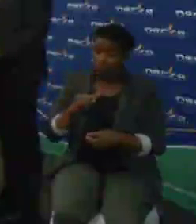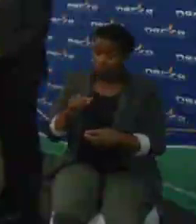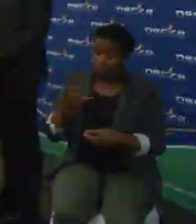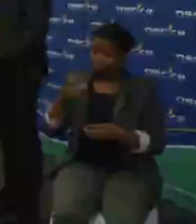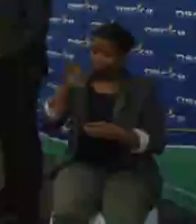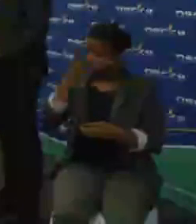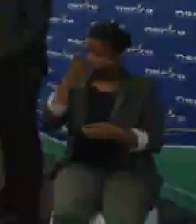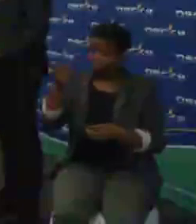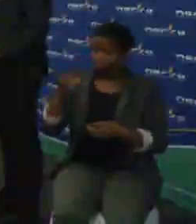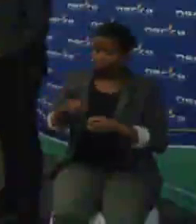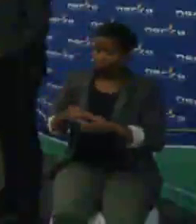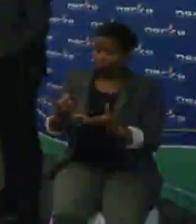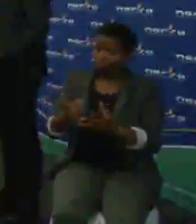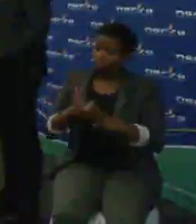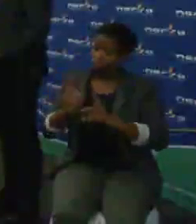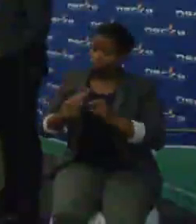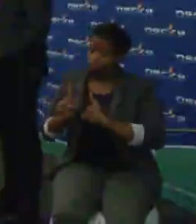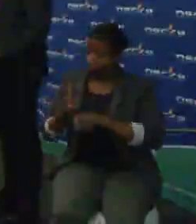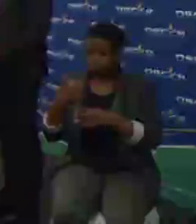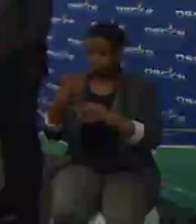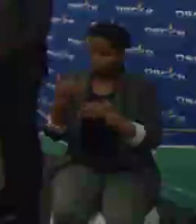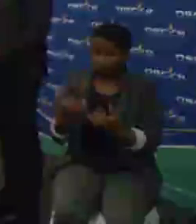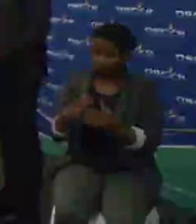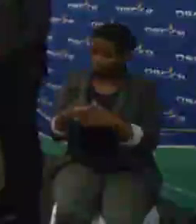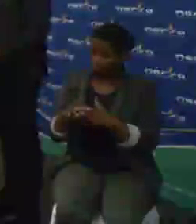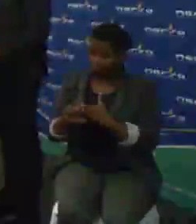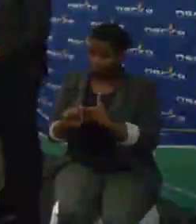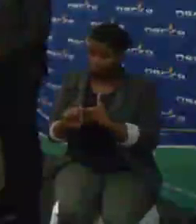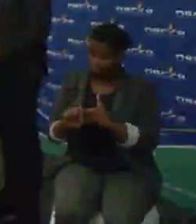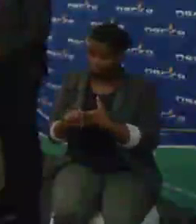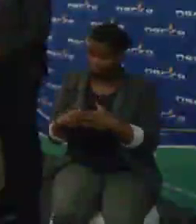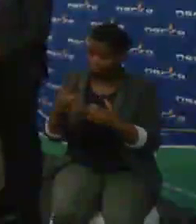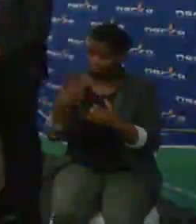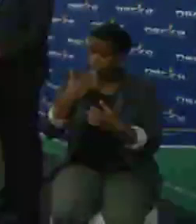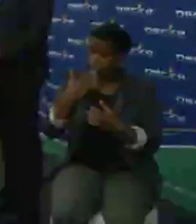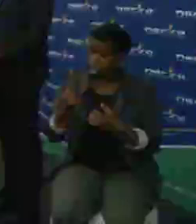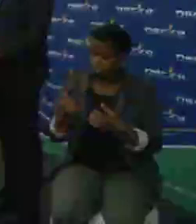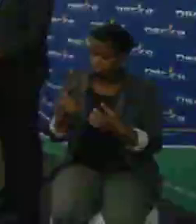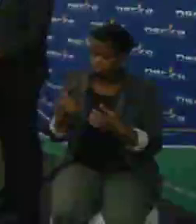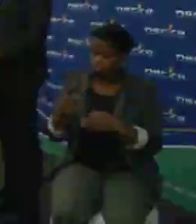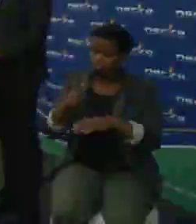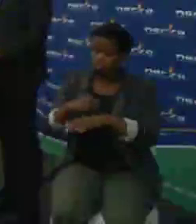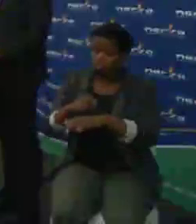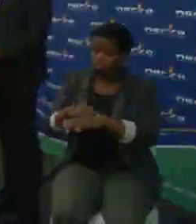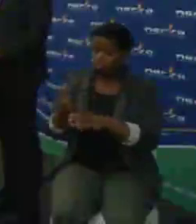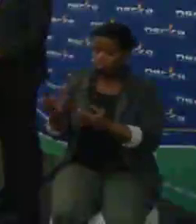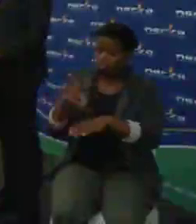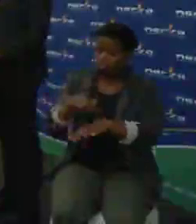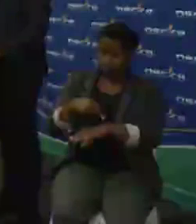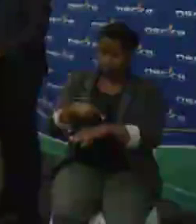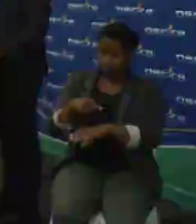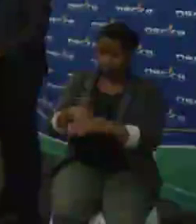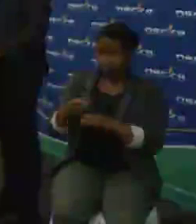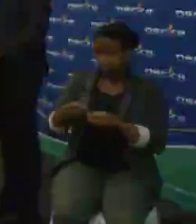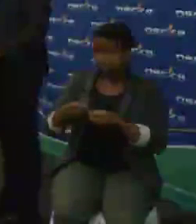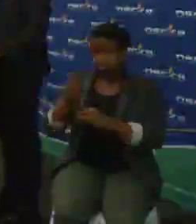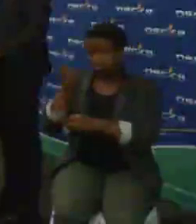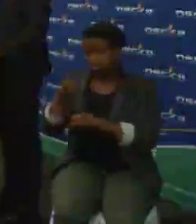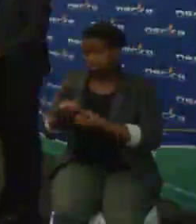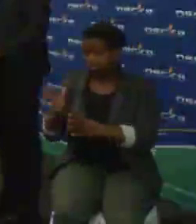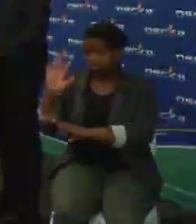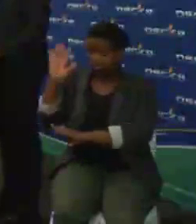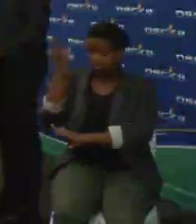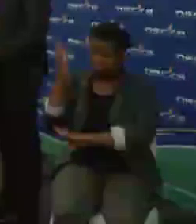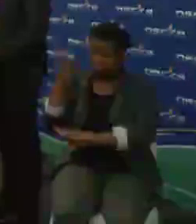this morning. So, in any case, we're very much pleased to be here, and we thank you for the opportunity. This